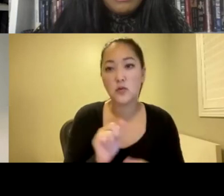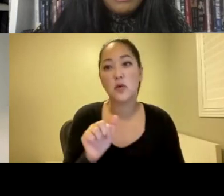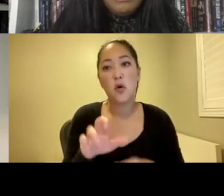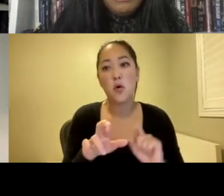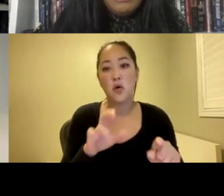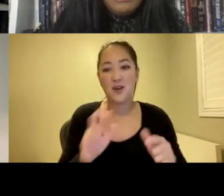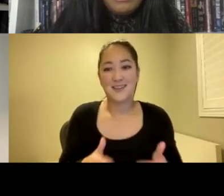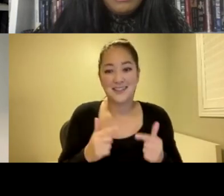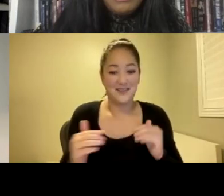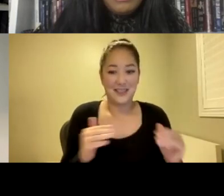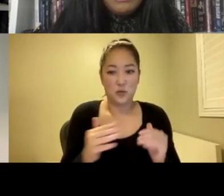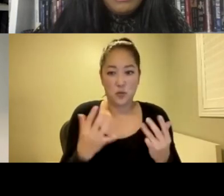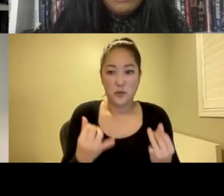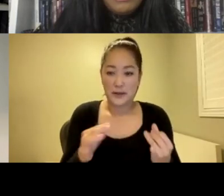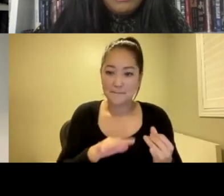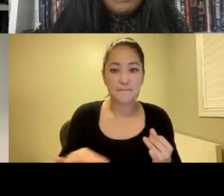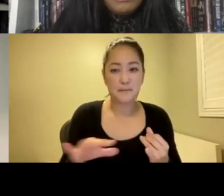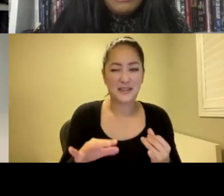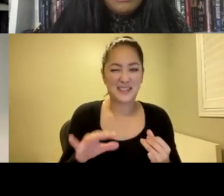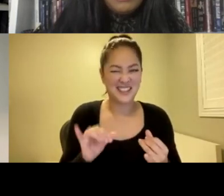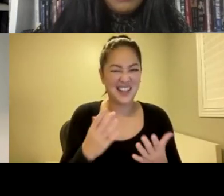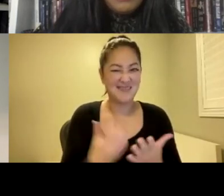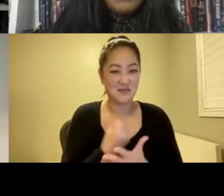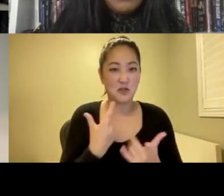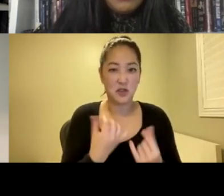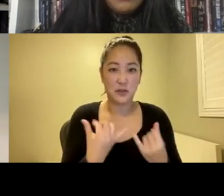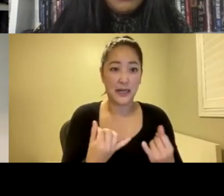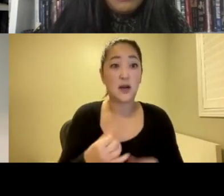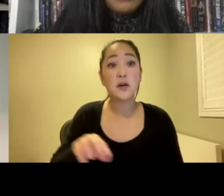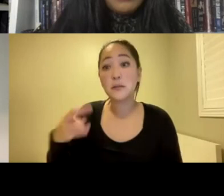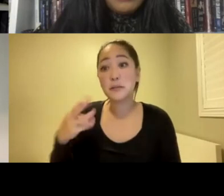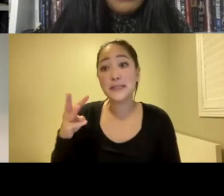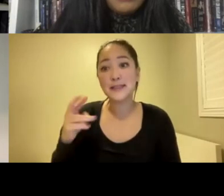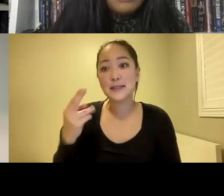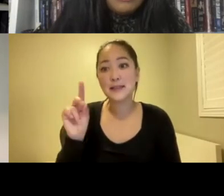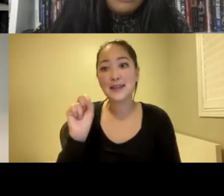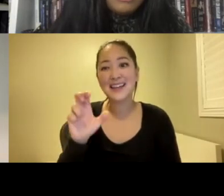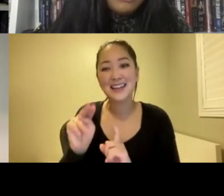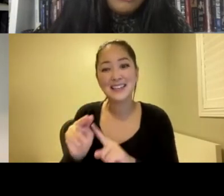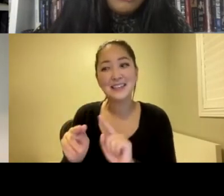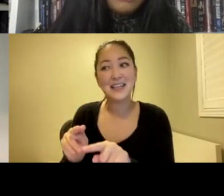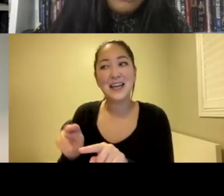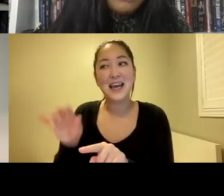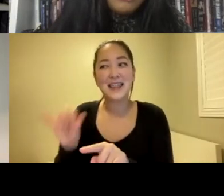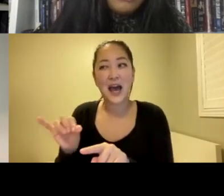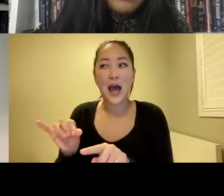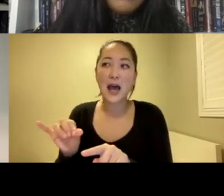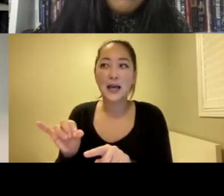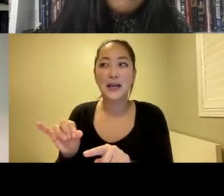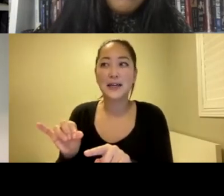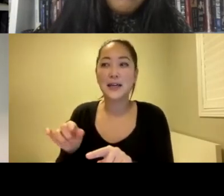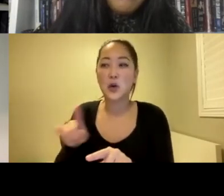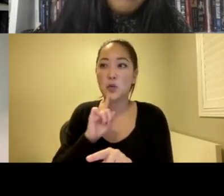doing at the moment. But with 16 Hudson, it's kind of a better version of Mixed Nuts, which was the